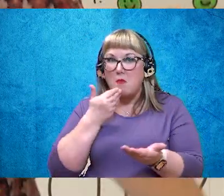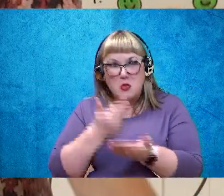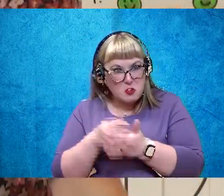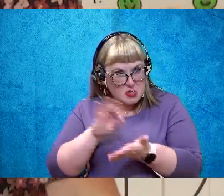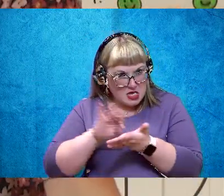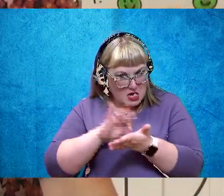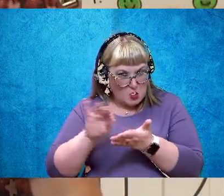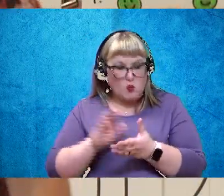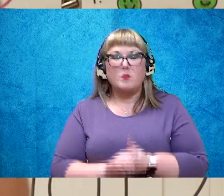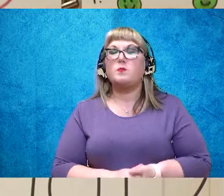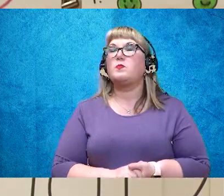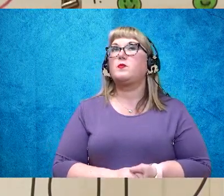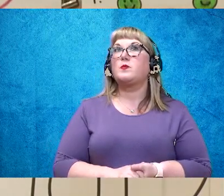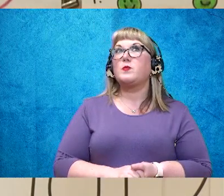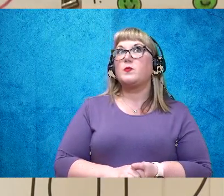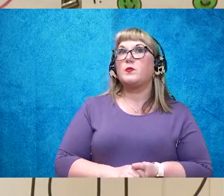with.